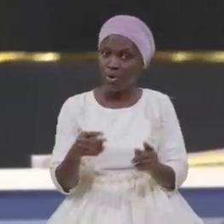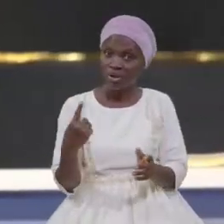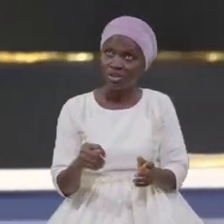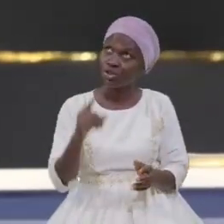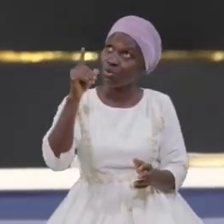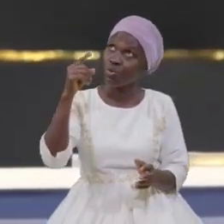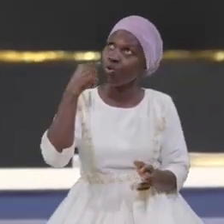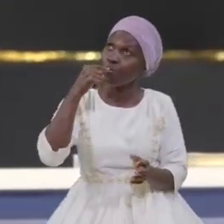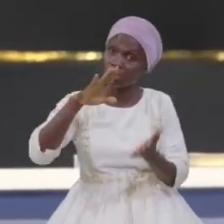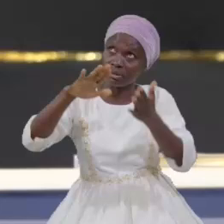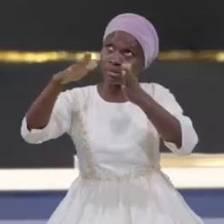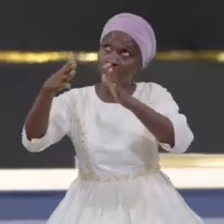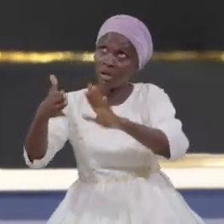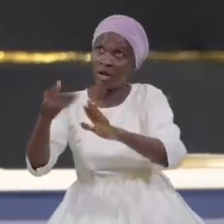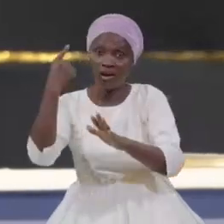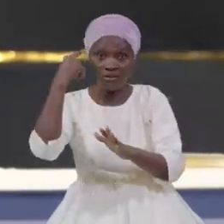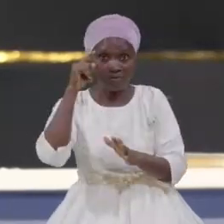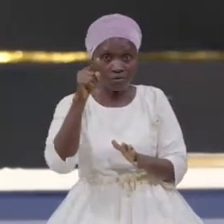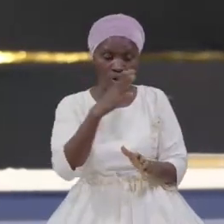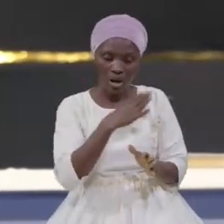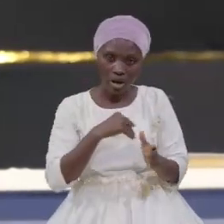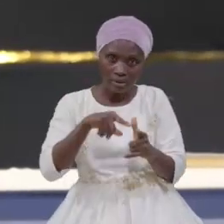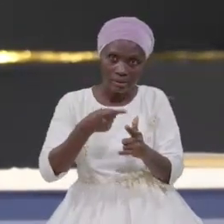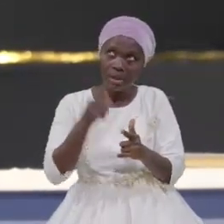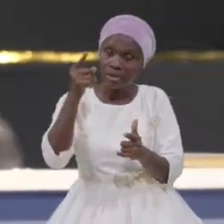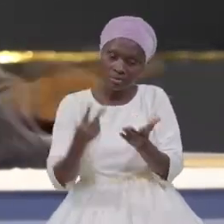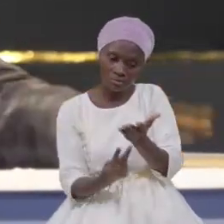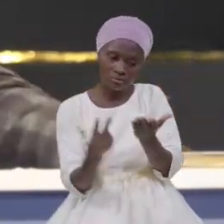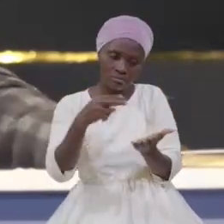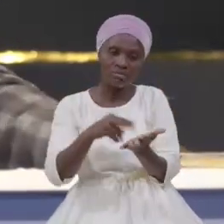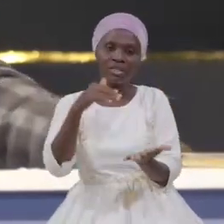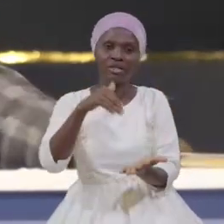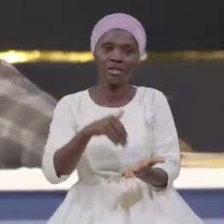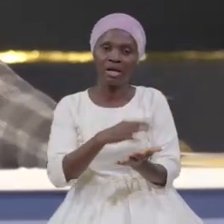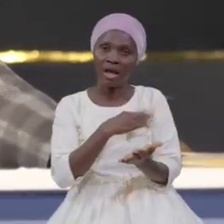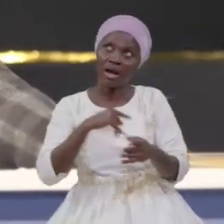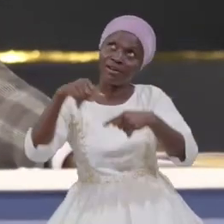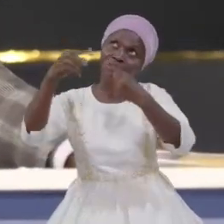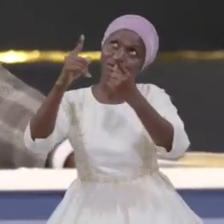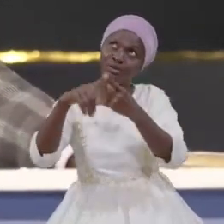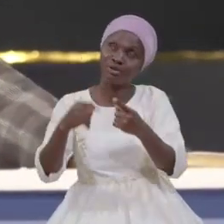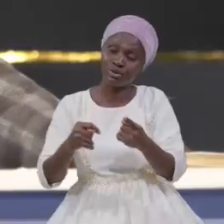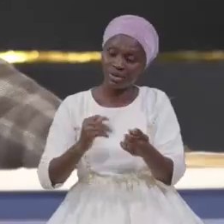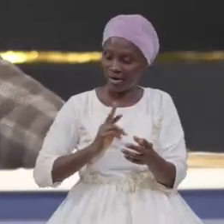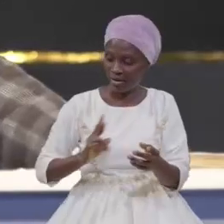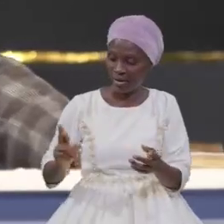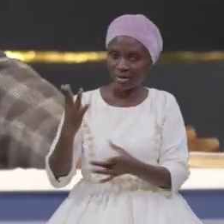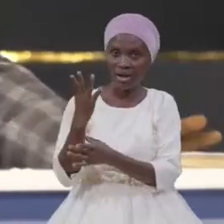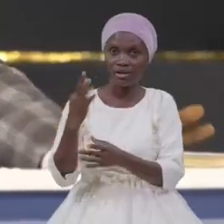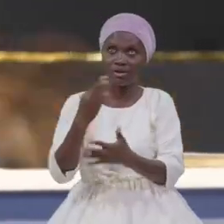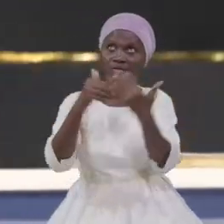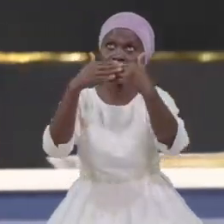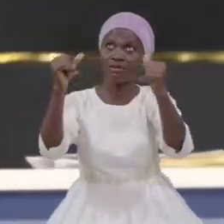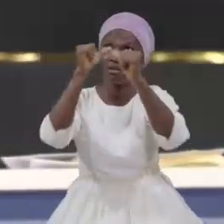And then he rose again and is now at the right hand of the Heavenly Father, making intercession for